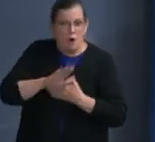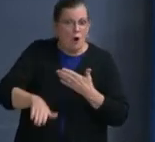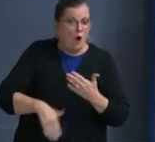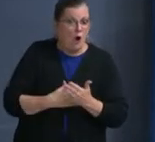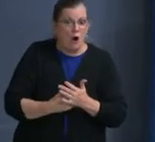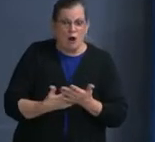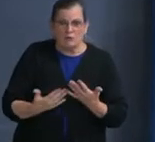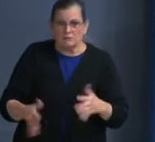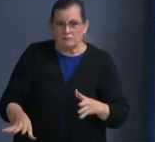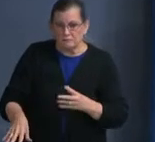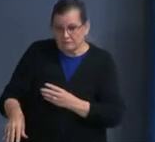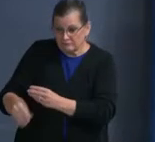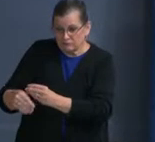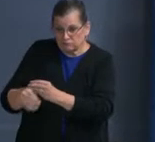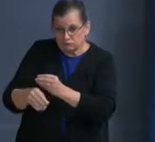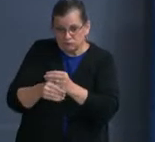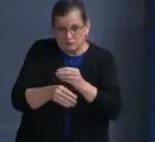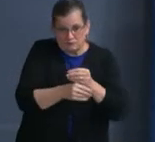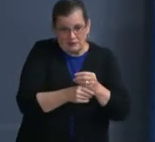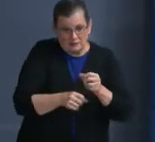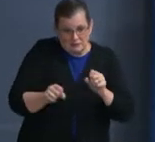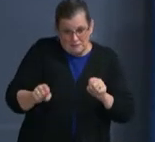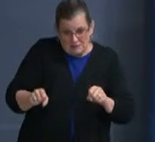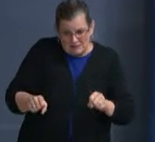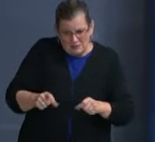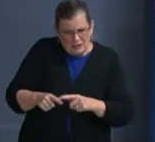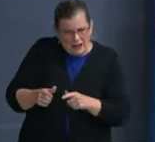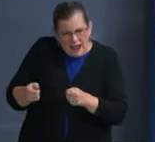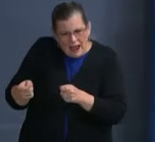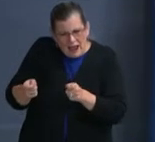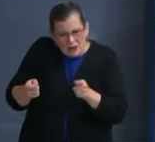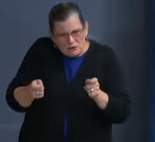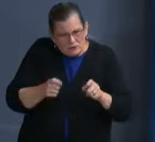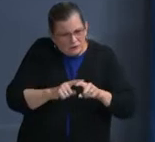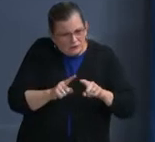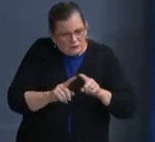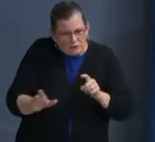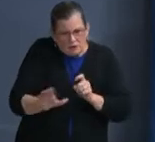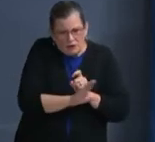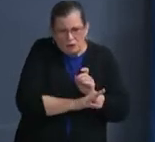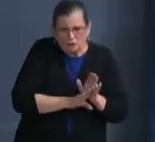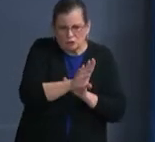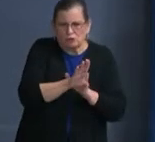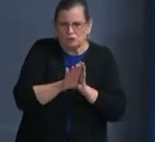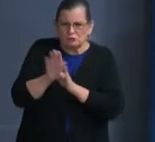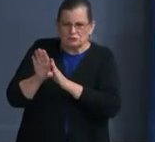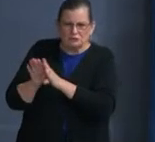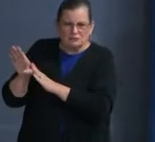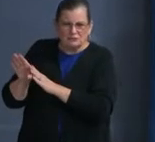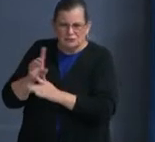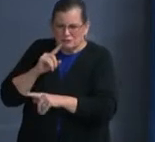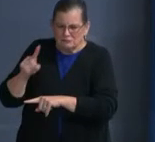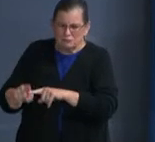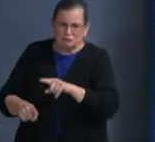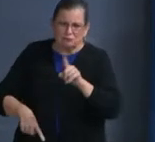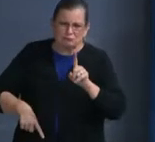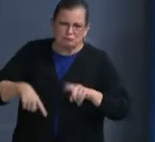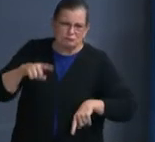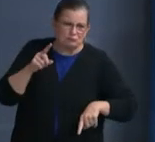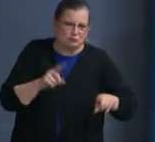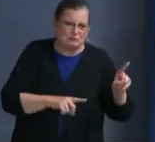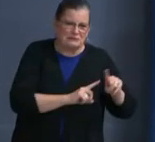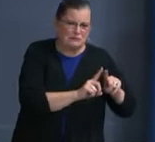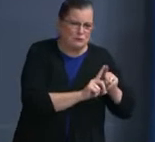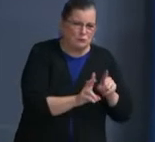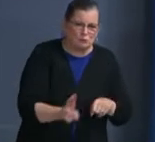additional capacity within their hospital, right, to handle a surge. So they fluctuated how they would use what we call post-anesthesia